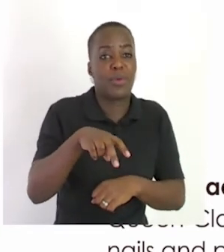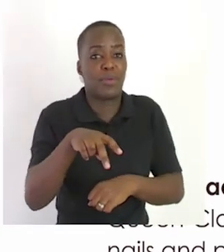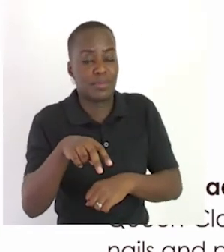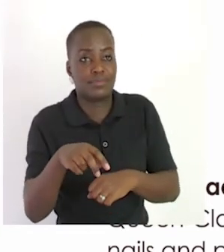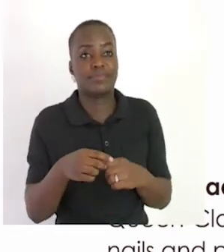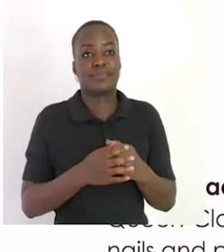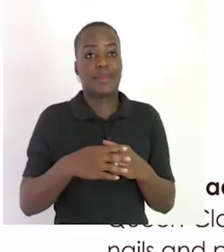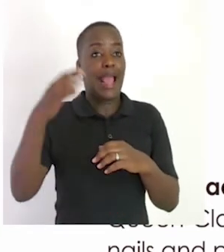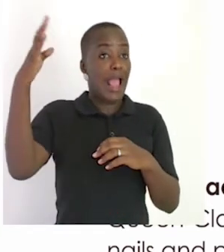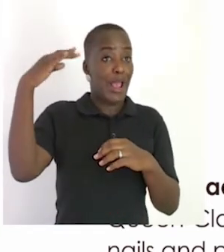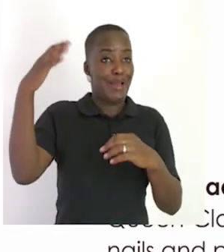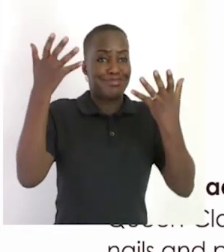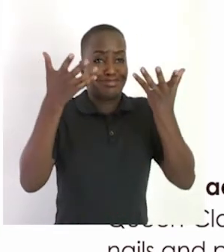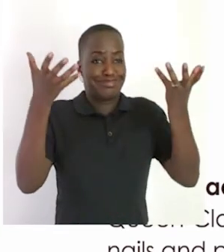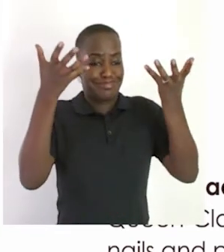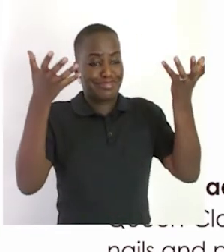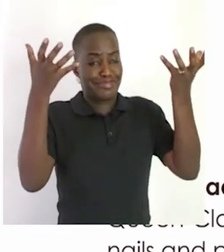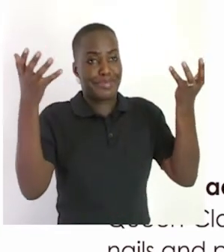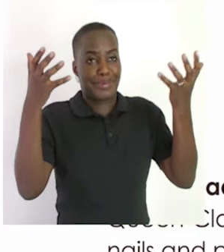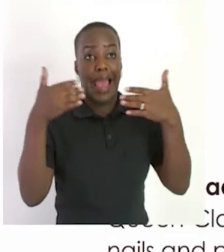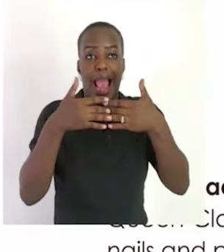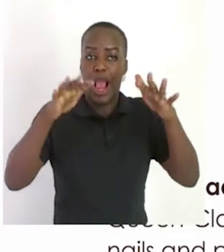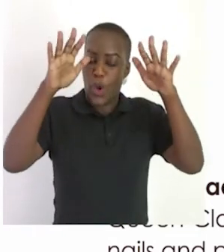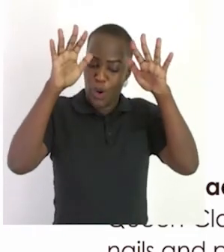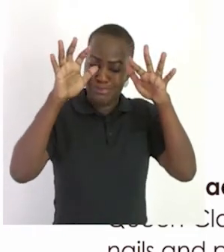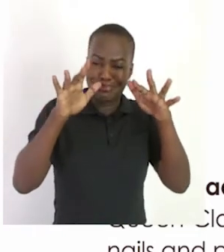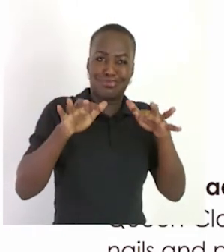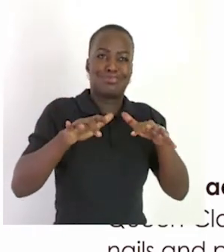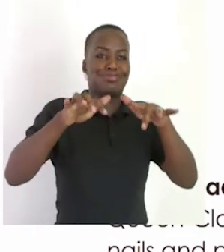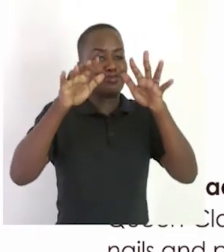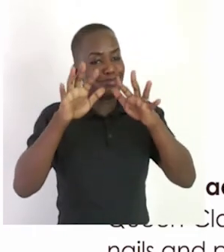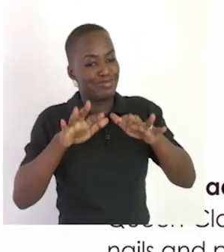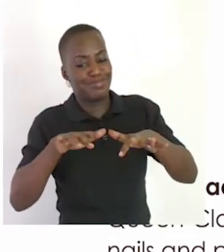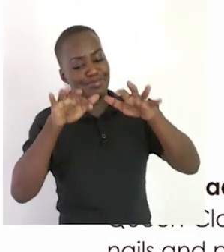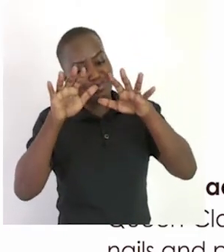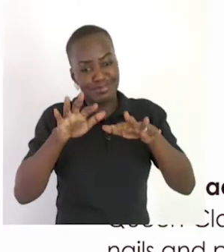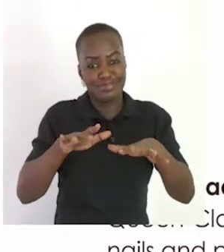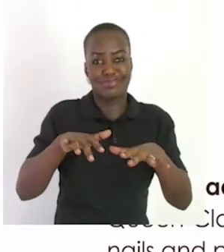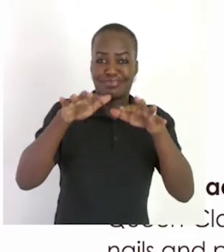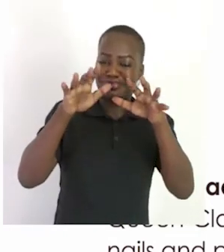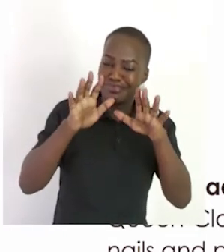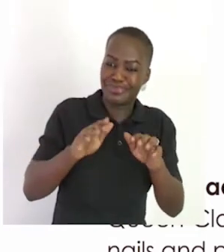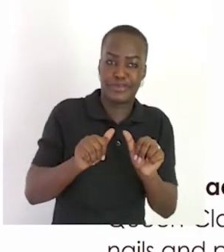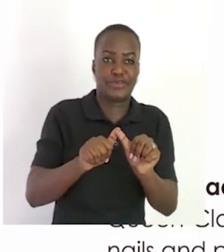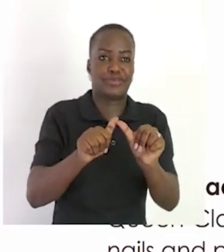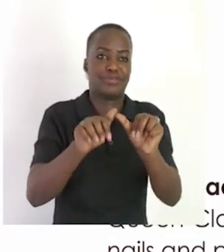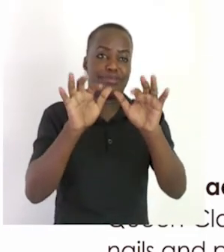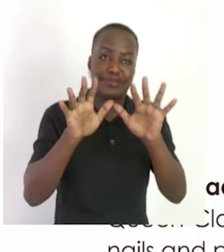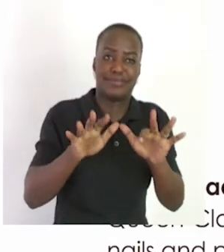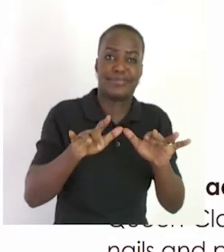clouds in the air, and it rained and hailed, pails and